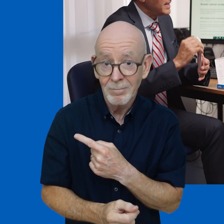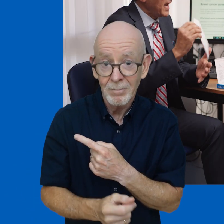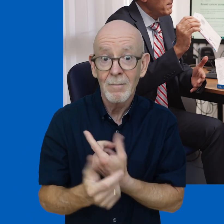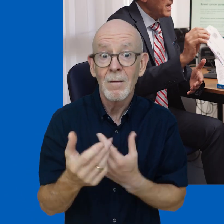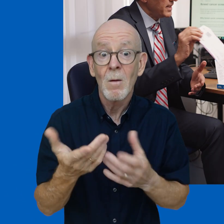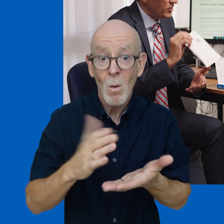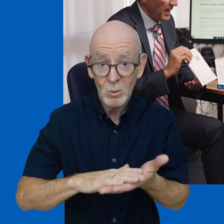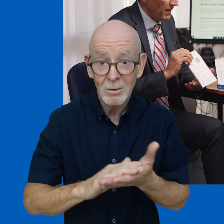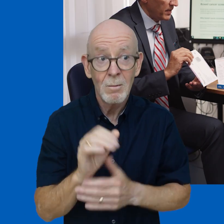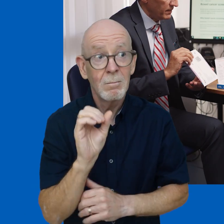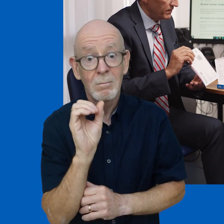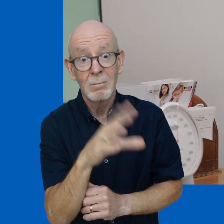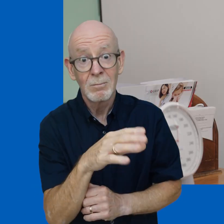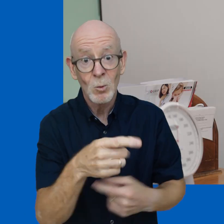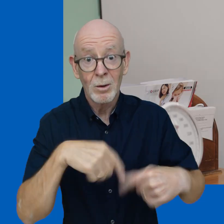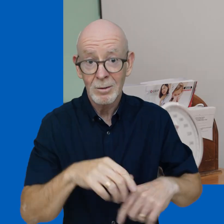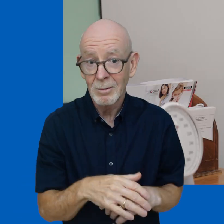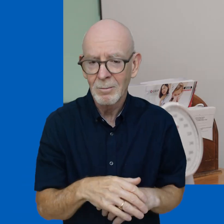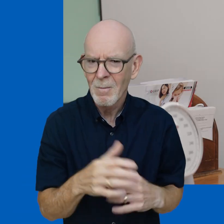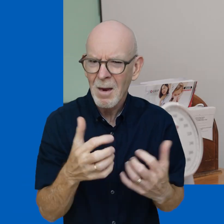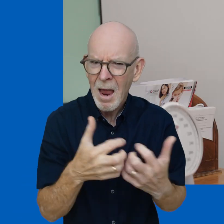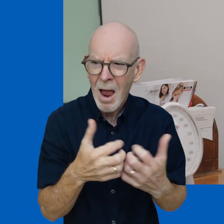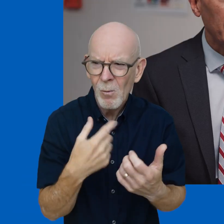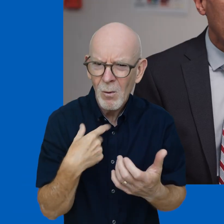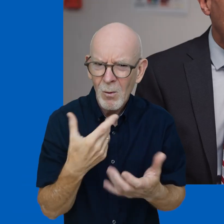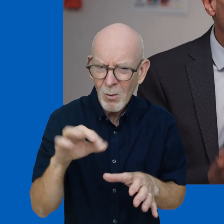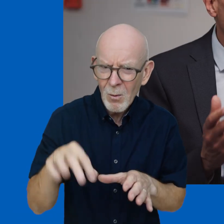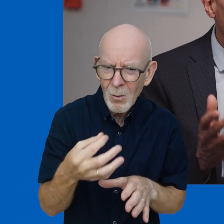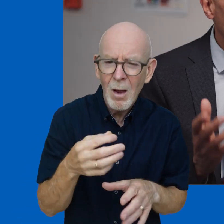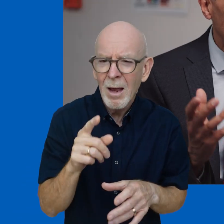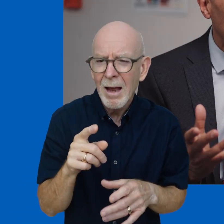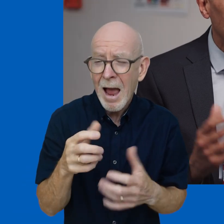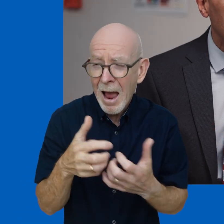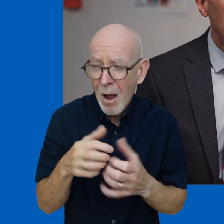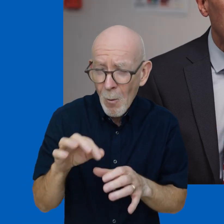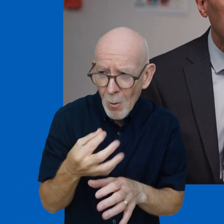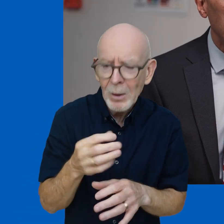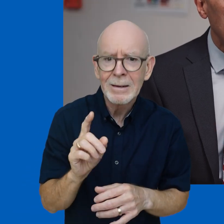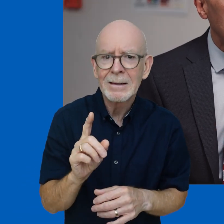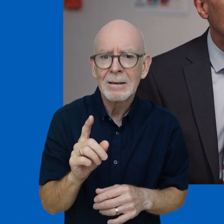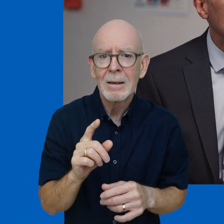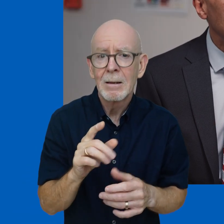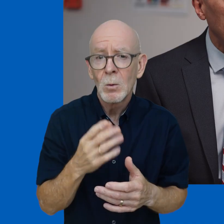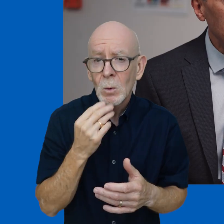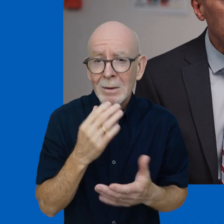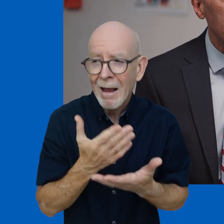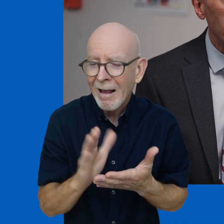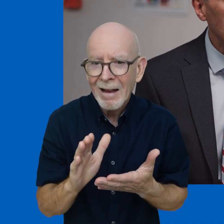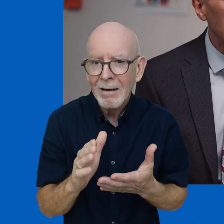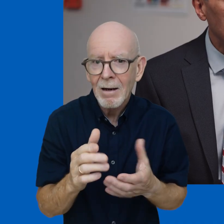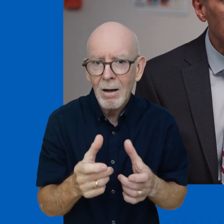close it and mail it to the lab. How do I collect the sample? A tip on how to collect the sample is to use a